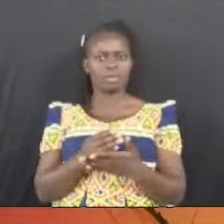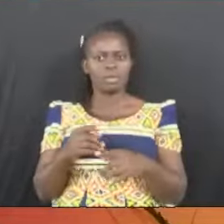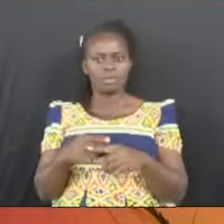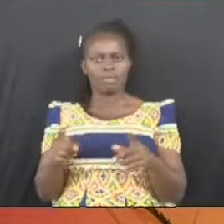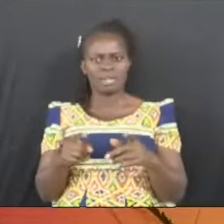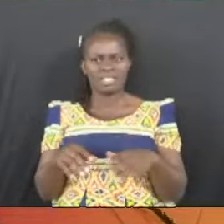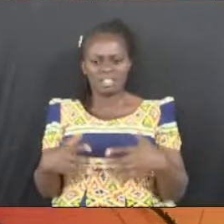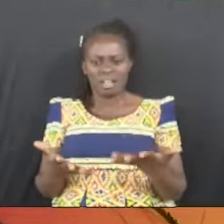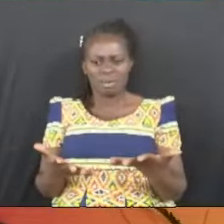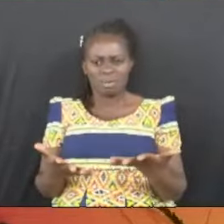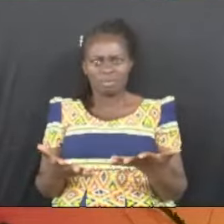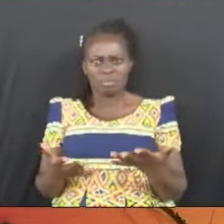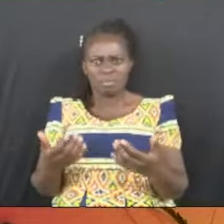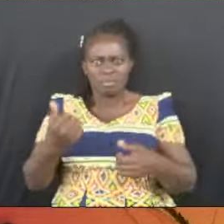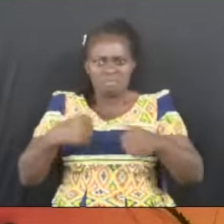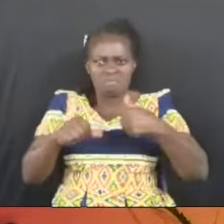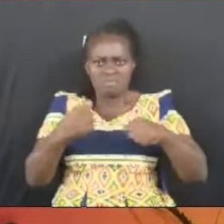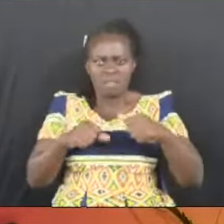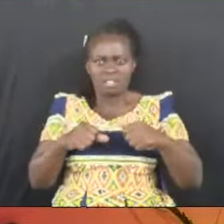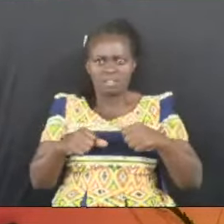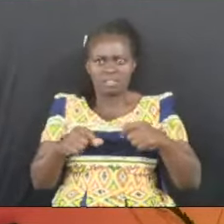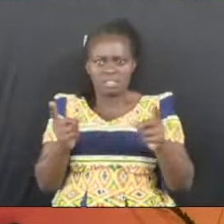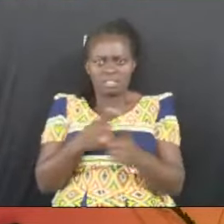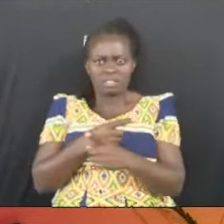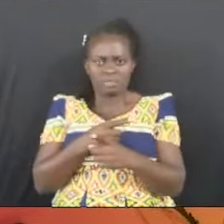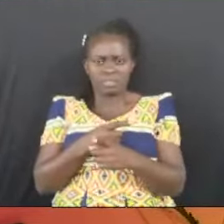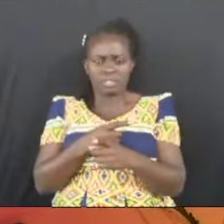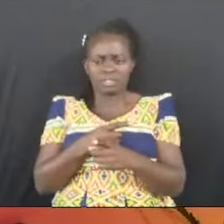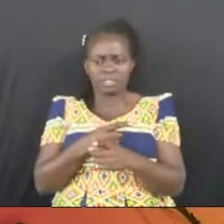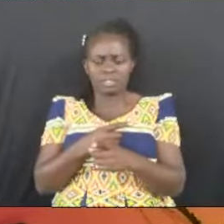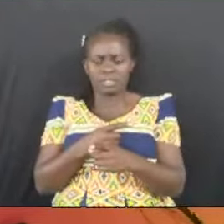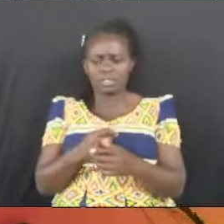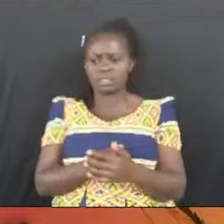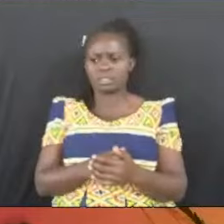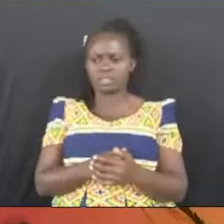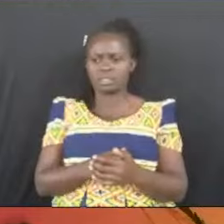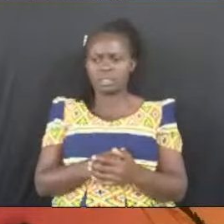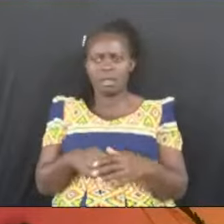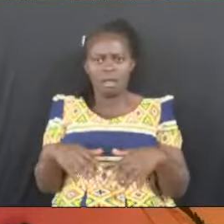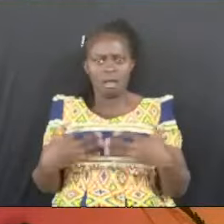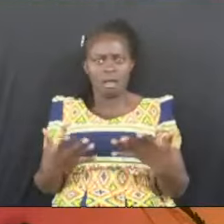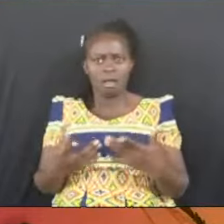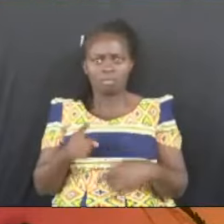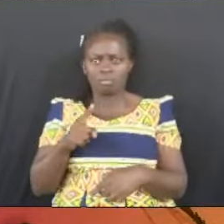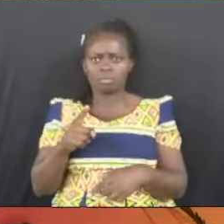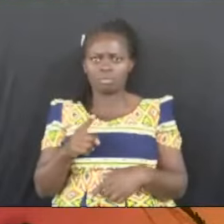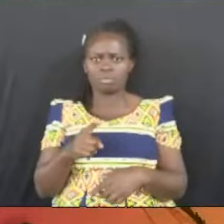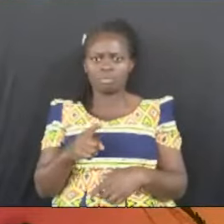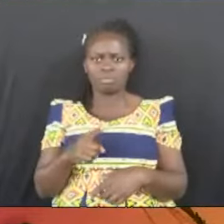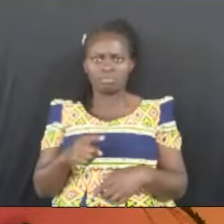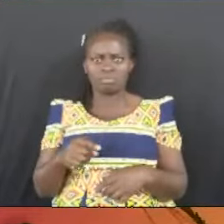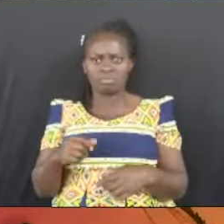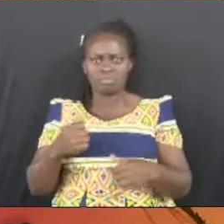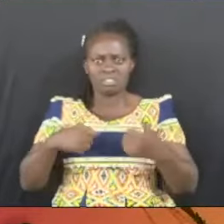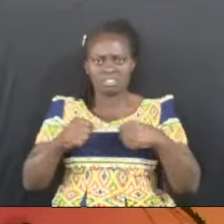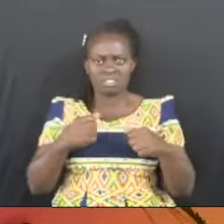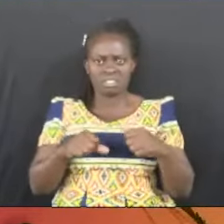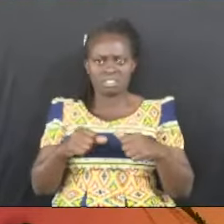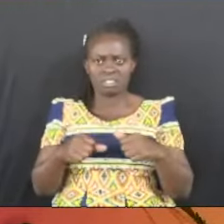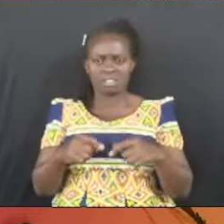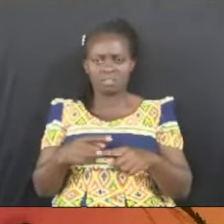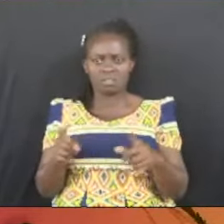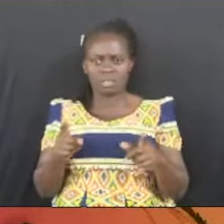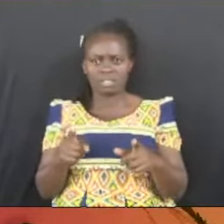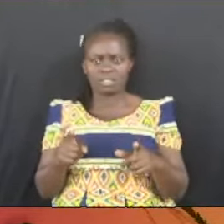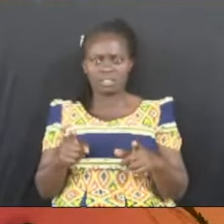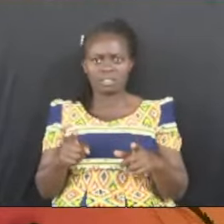make sense, you know. And next week we're going to develop, how can you be Christian and be nationalist? I mean, you know,